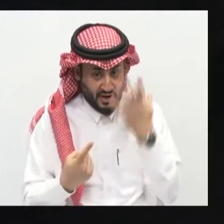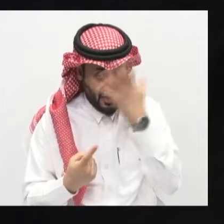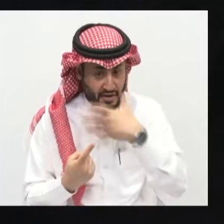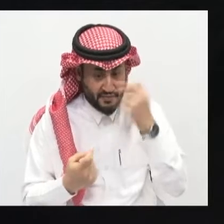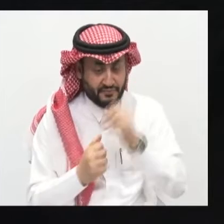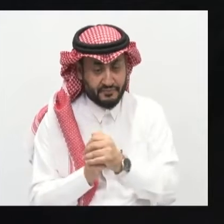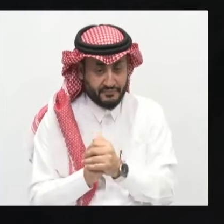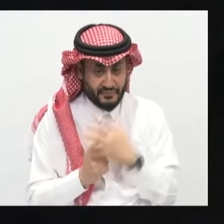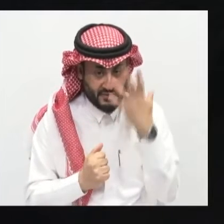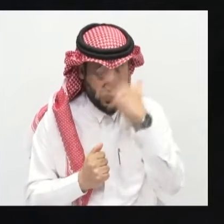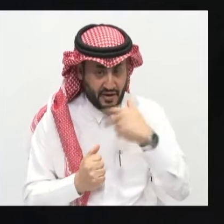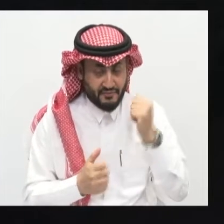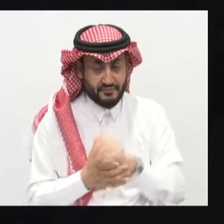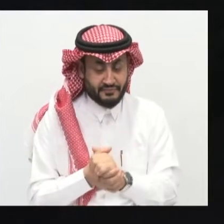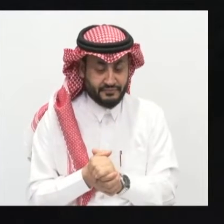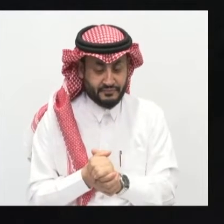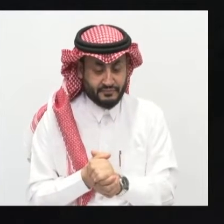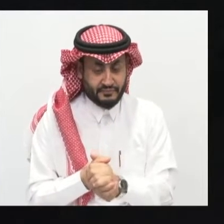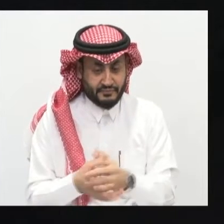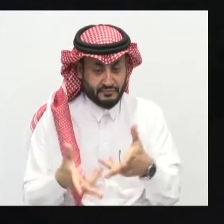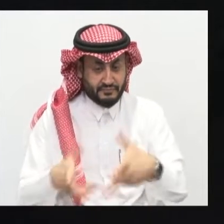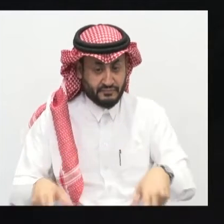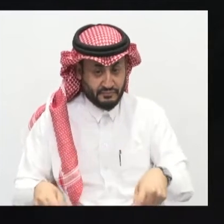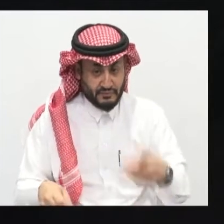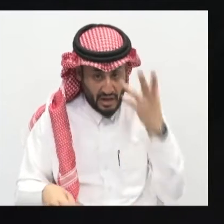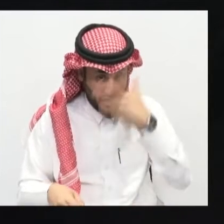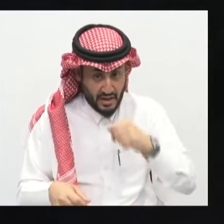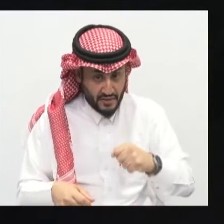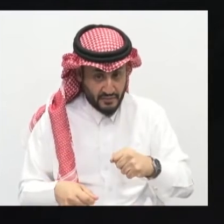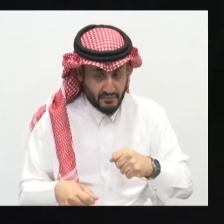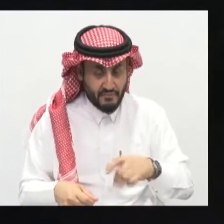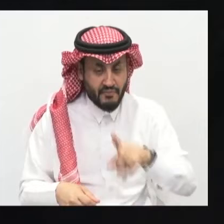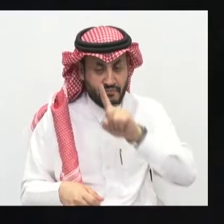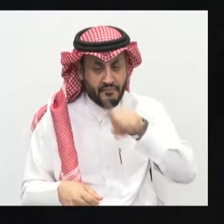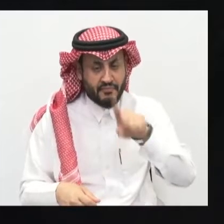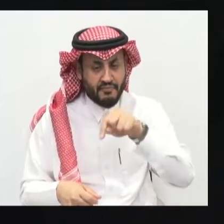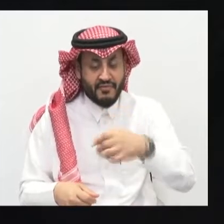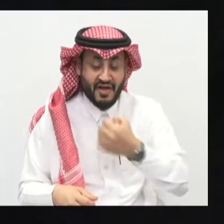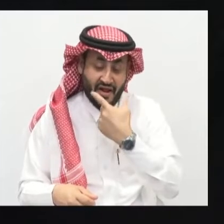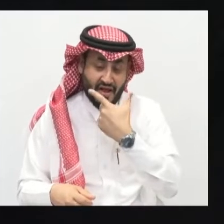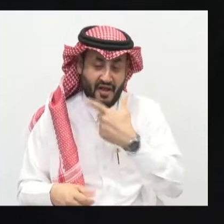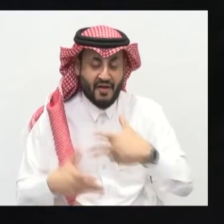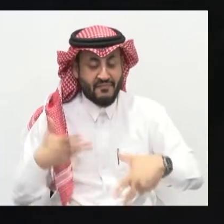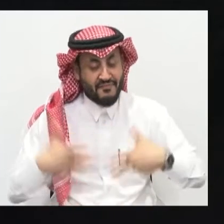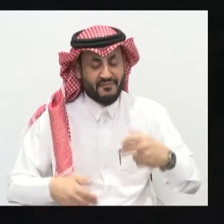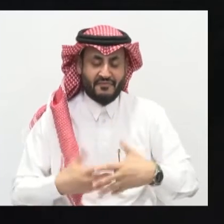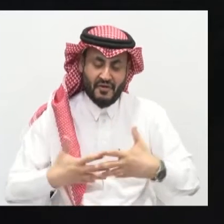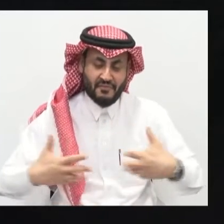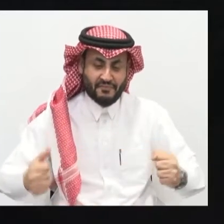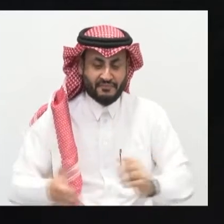was feeling nervous, right? And at the end, was she feeling nervous? They were laughing, right? They seemed